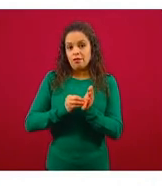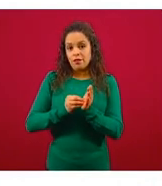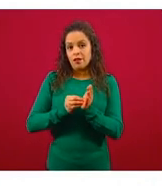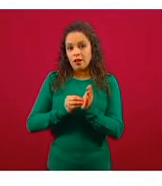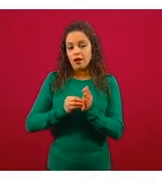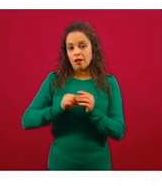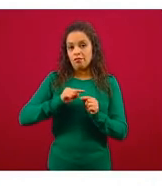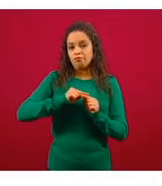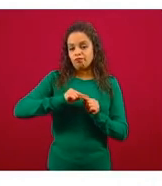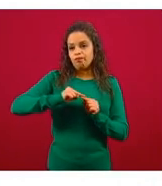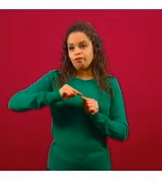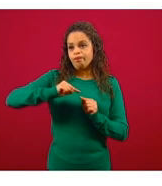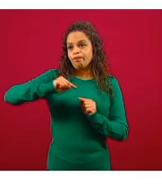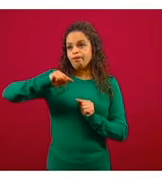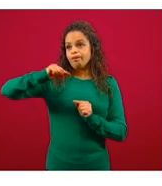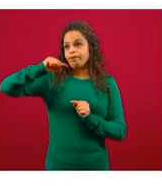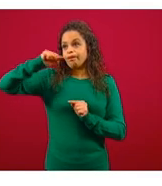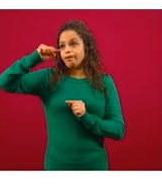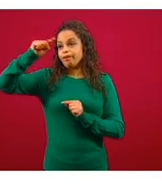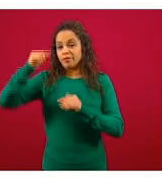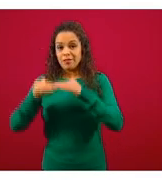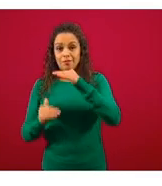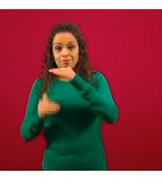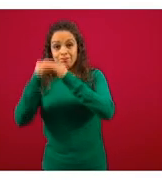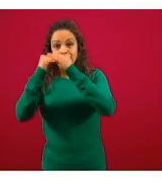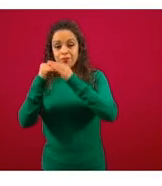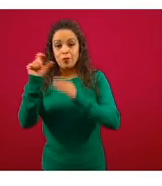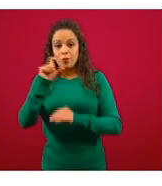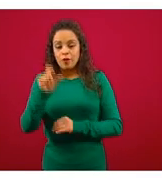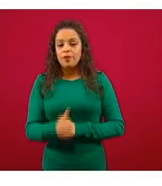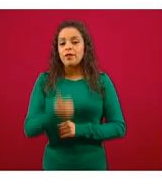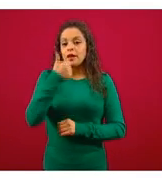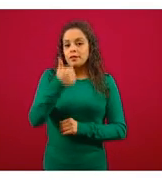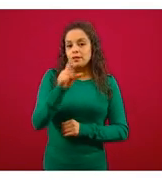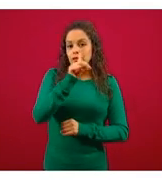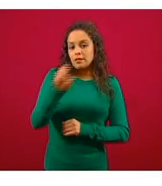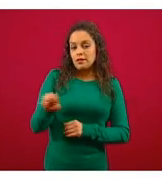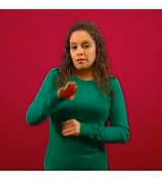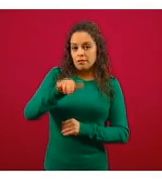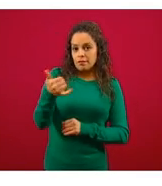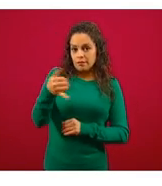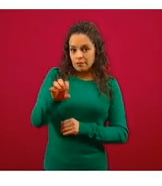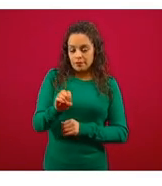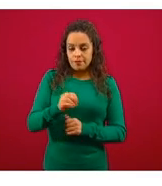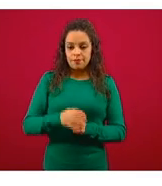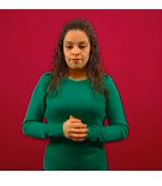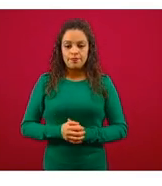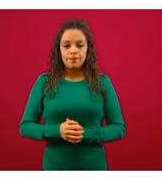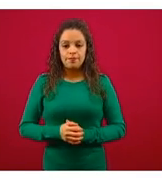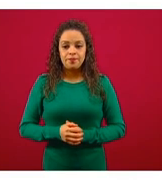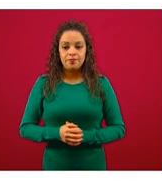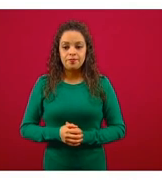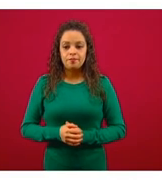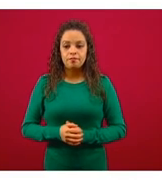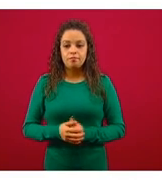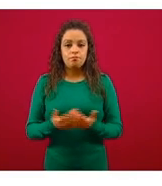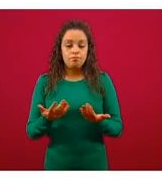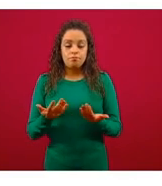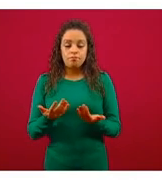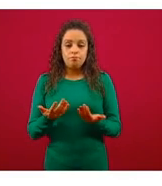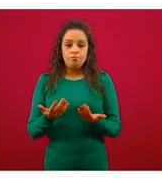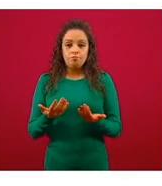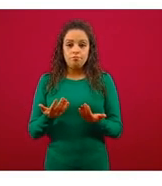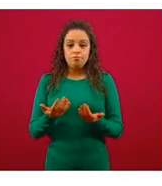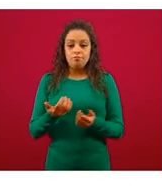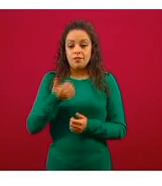to our predictions for May 6th being the peak. This isn't necessarily about one